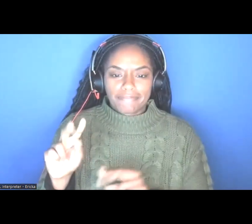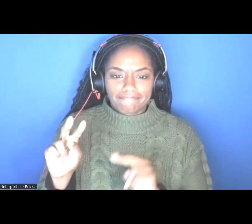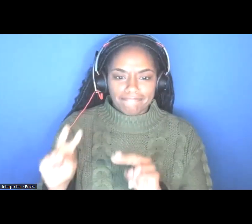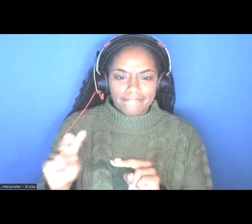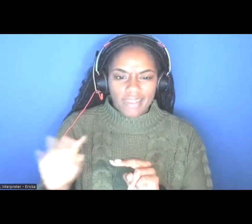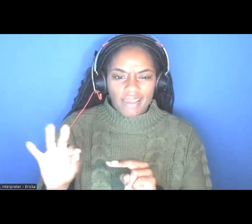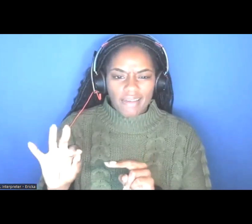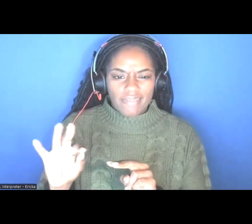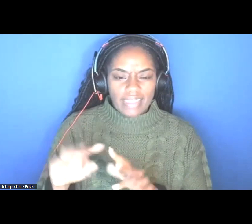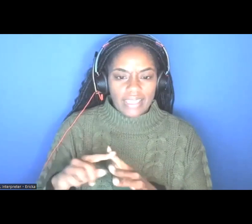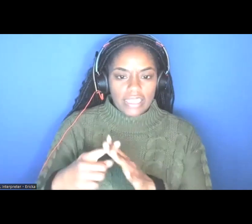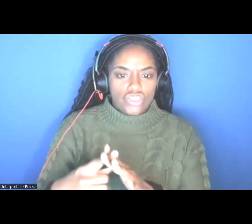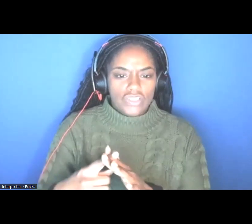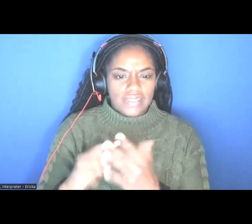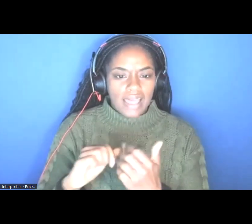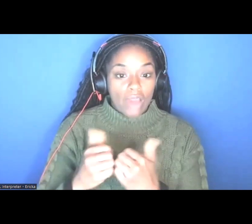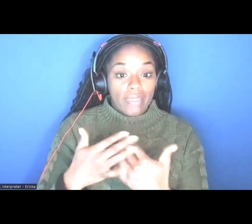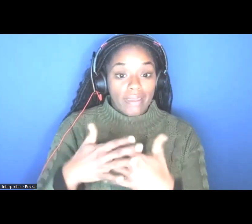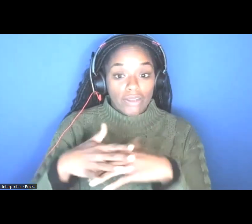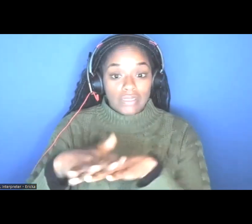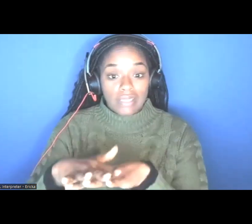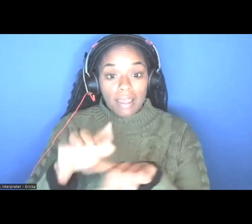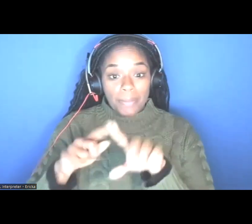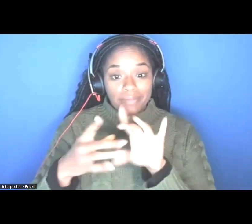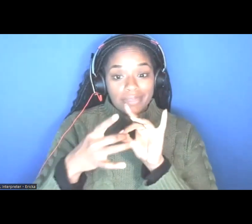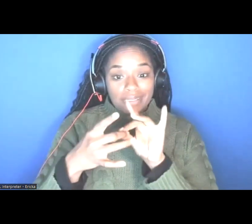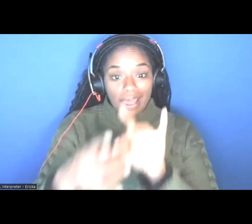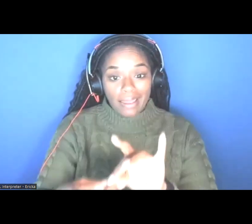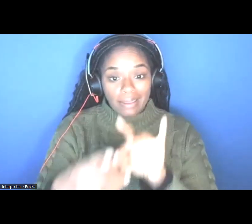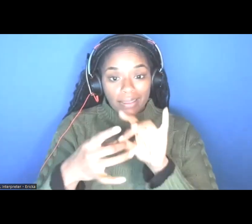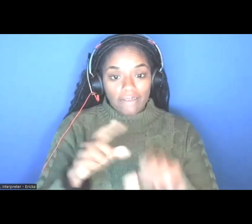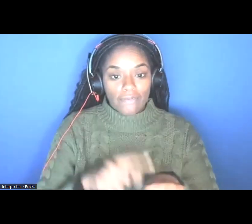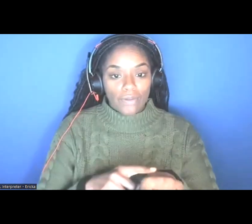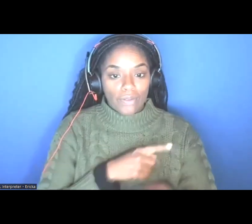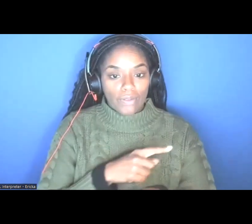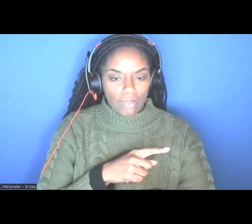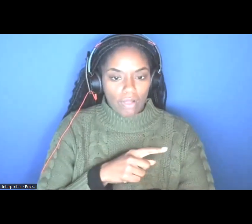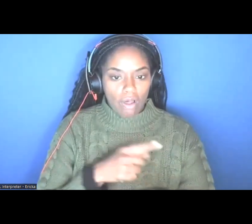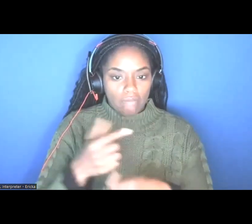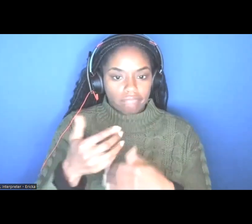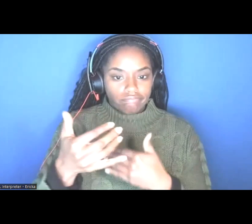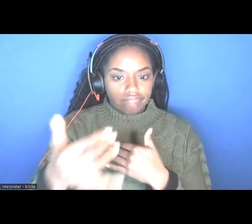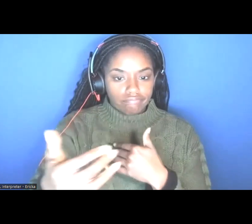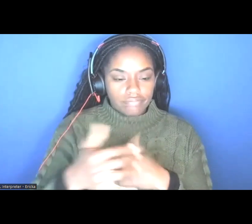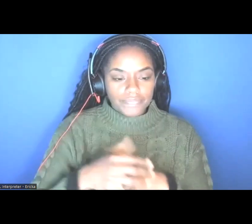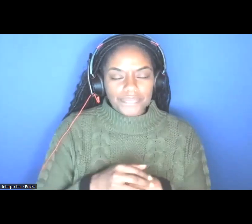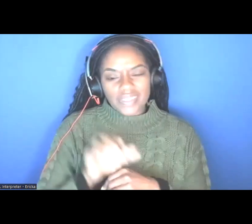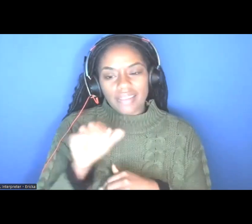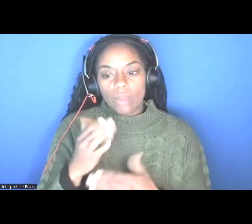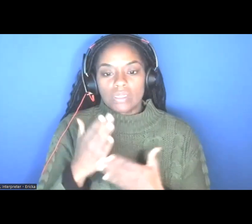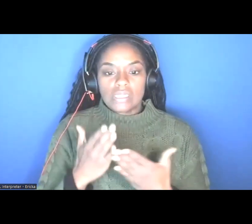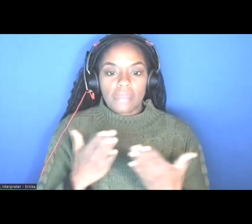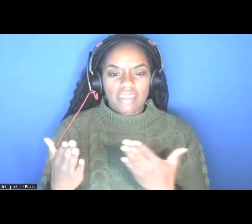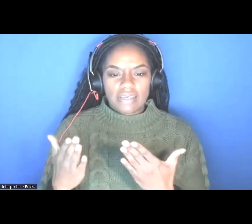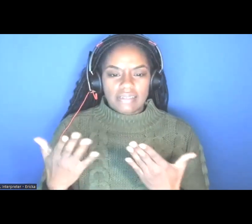how do they intersect, but how do they also tie into the long-term game? And And I think, I think those were some of the things that were